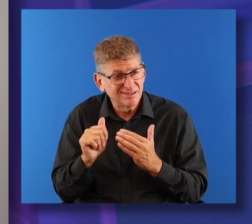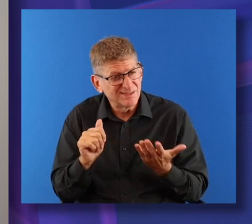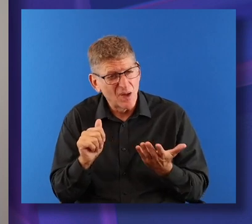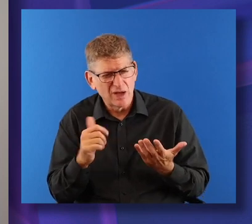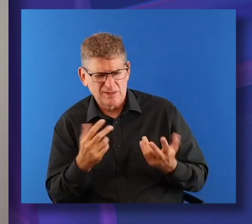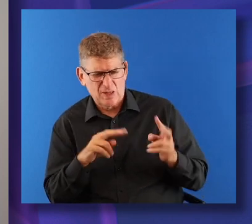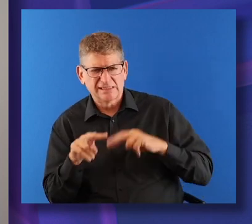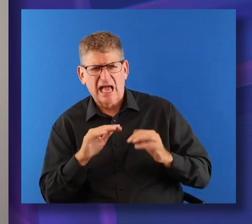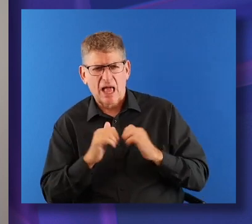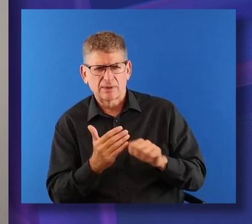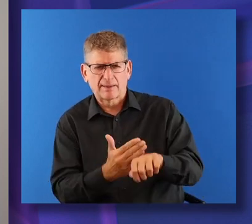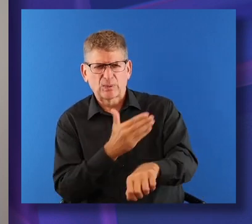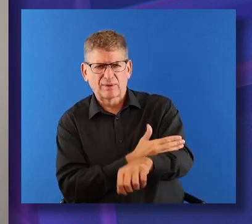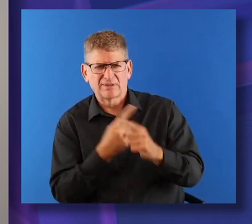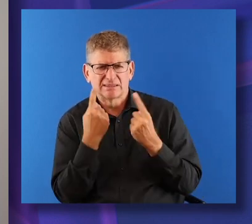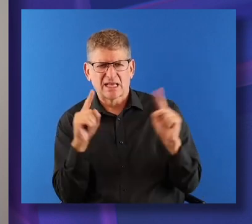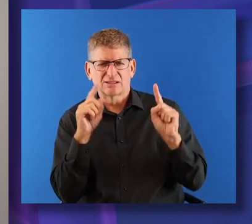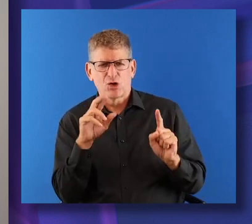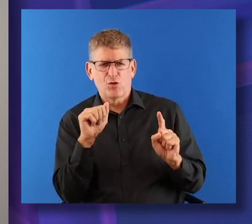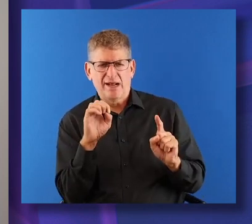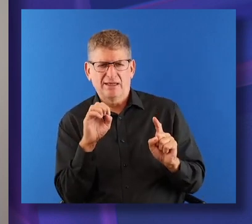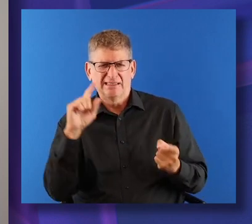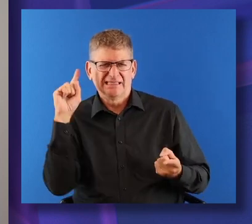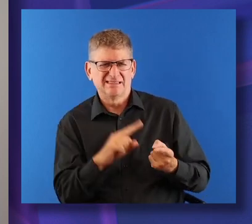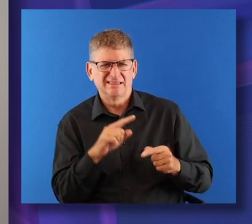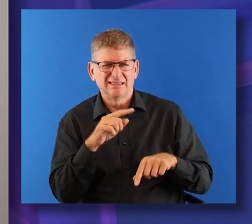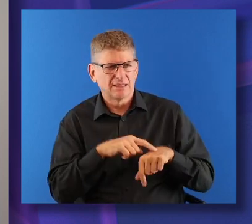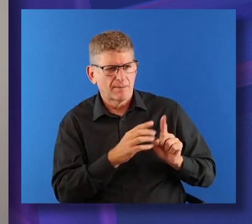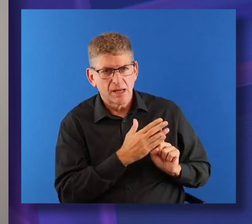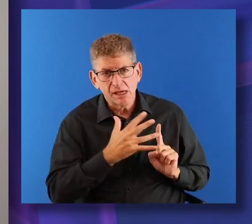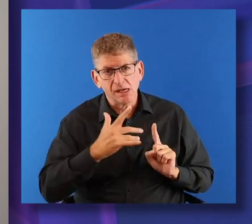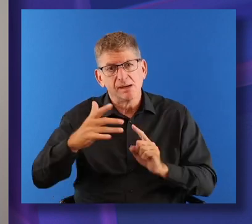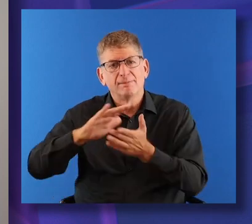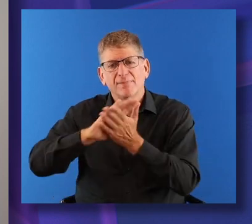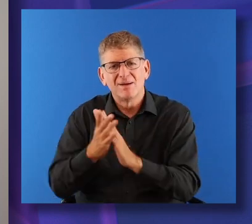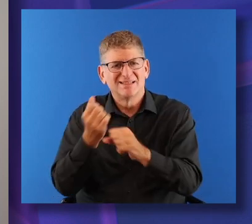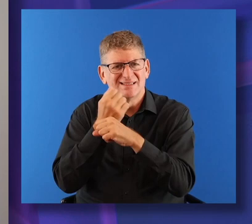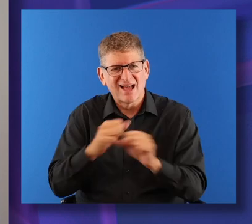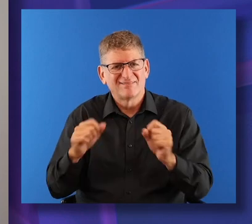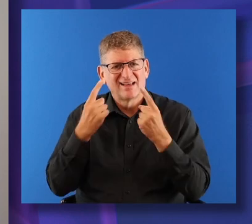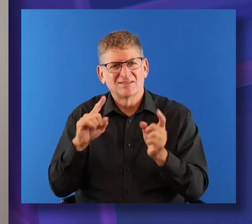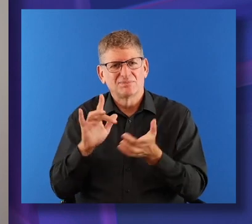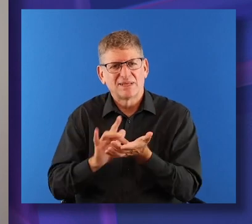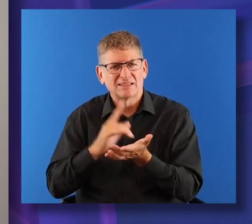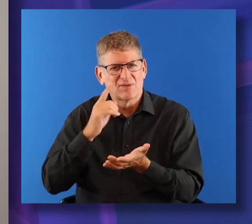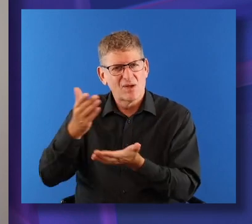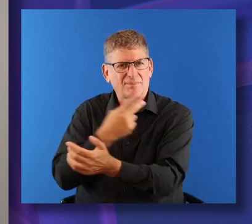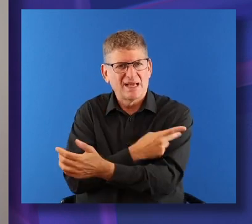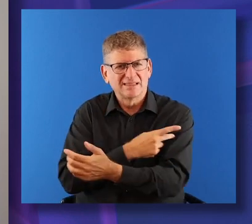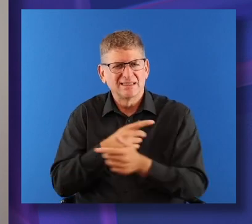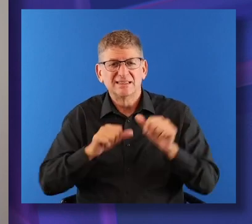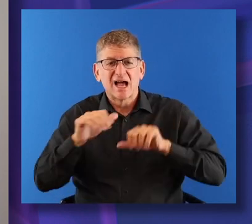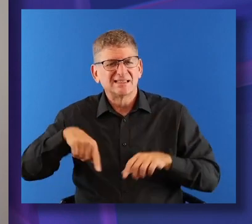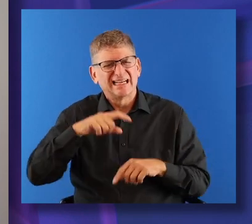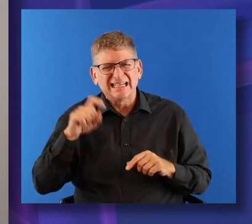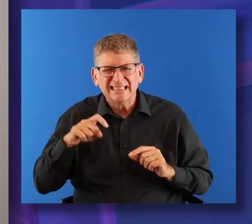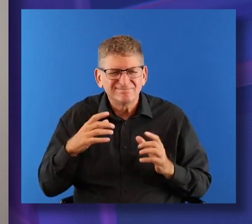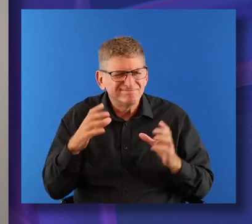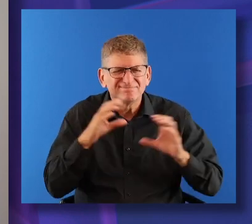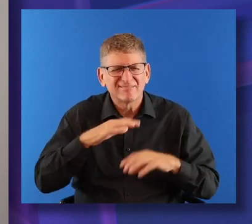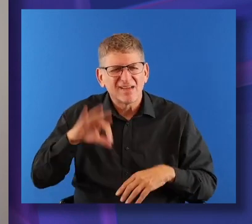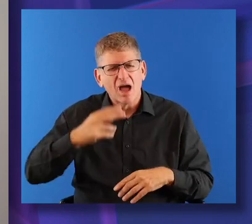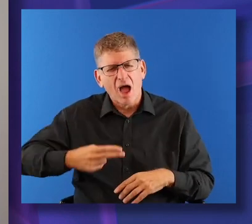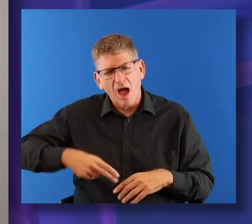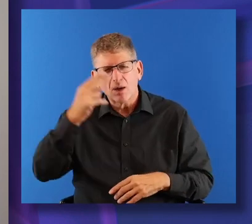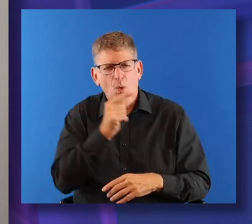to improve success rates and reduce the time it takes to get a safe and effective medicine to a patient, scientists need to find high-quality